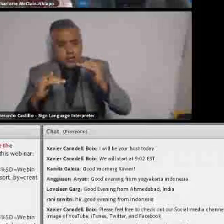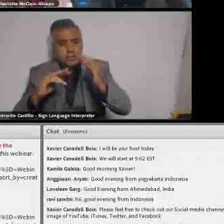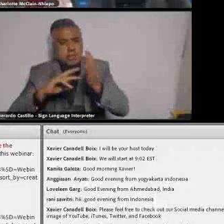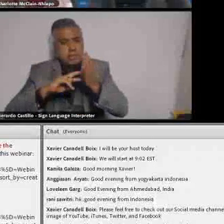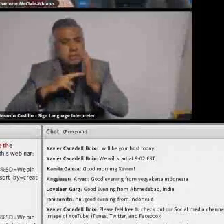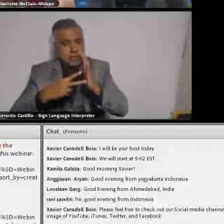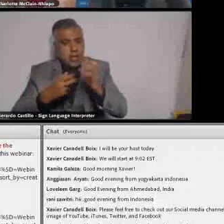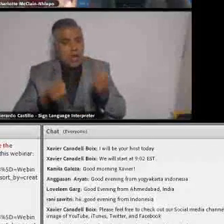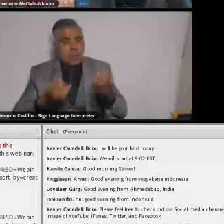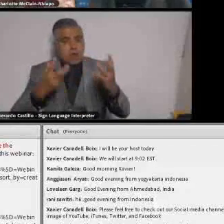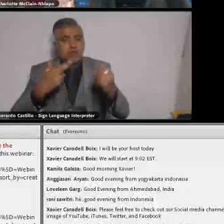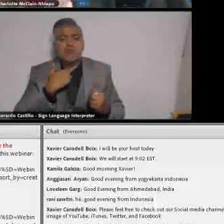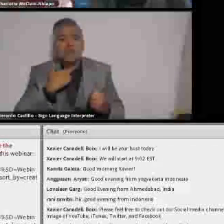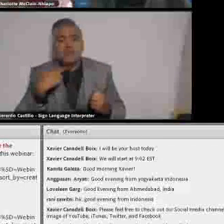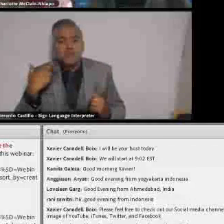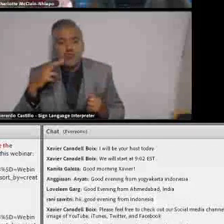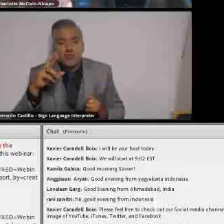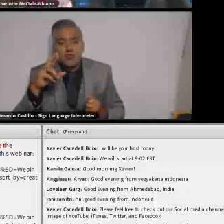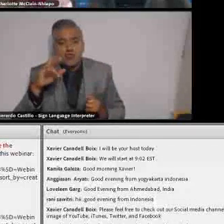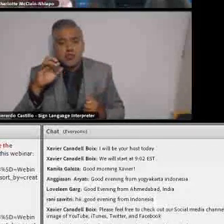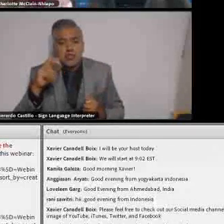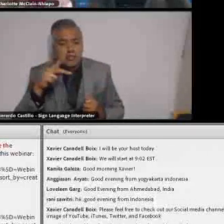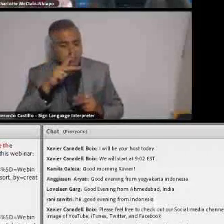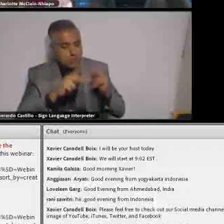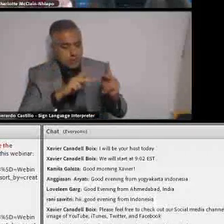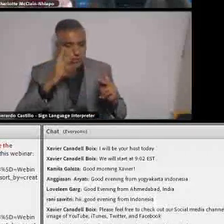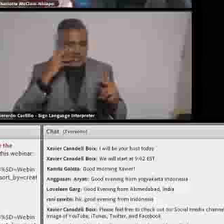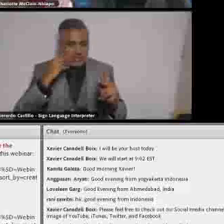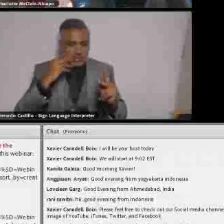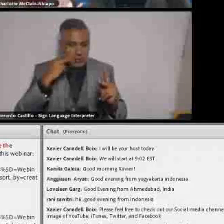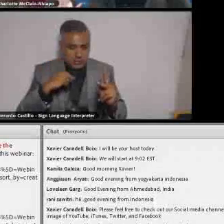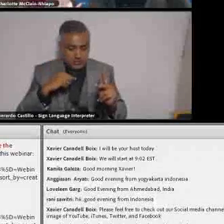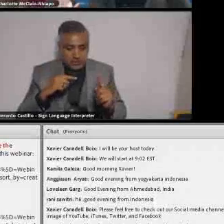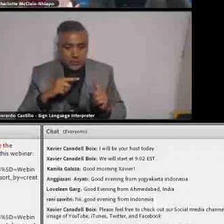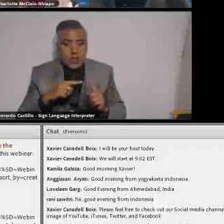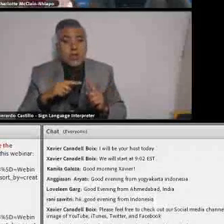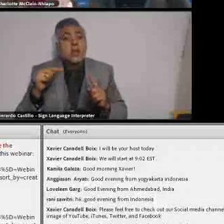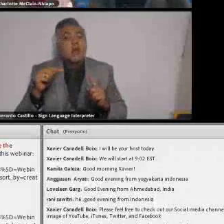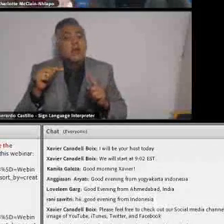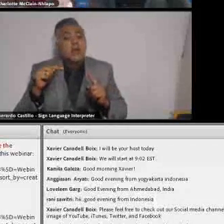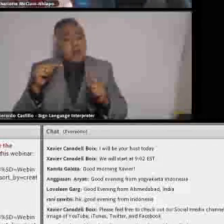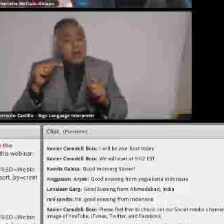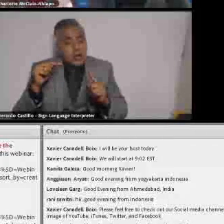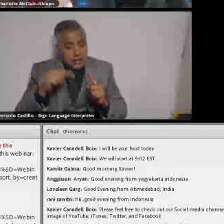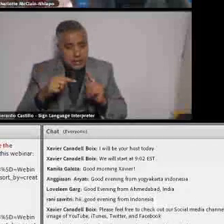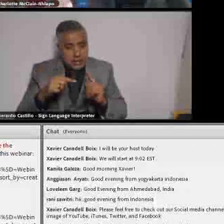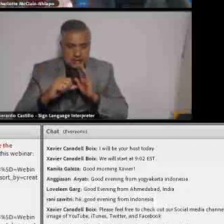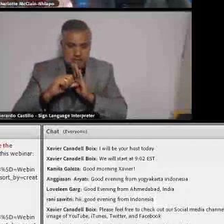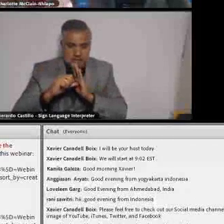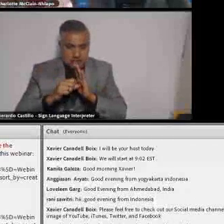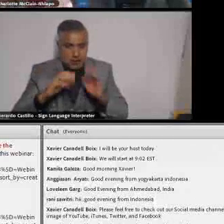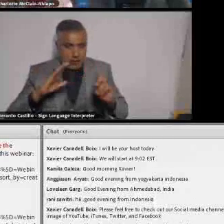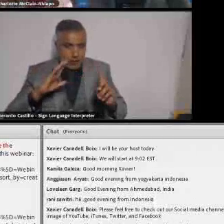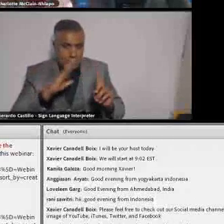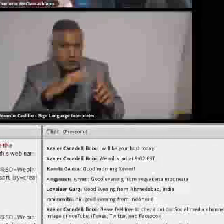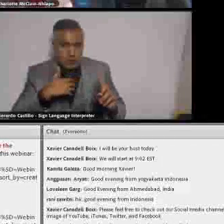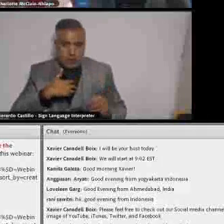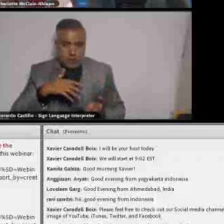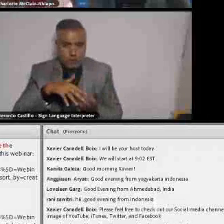risk that different individuals face, and this often amplifies their